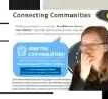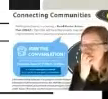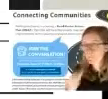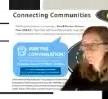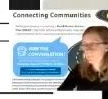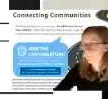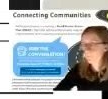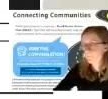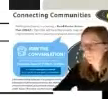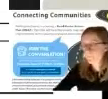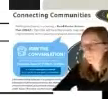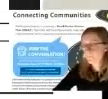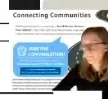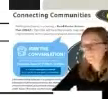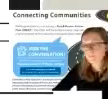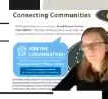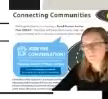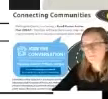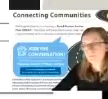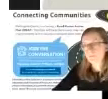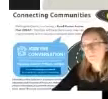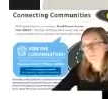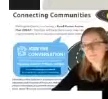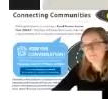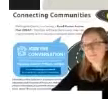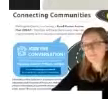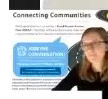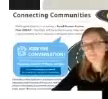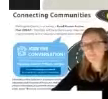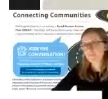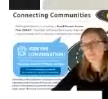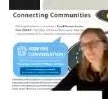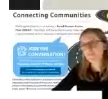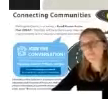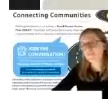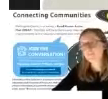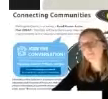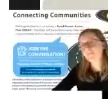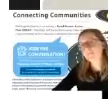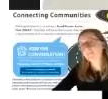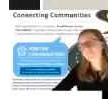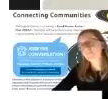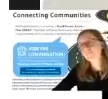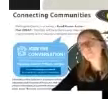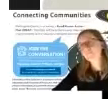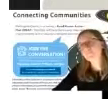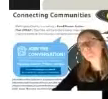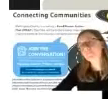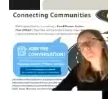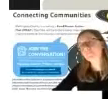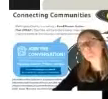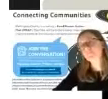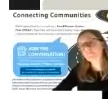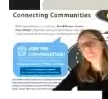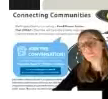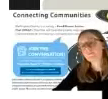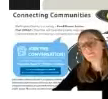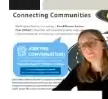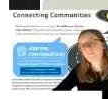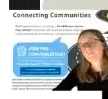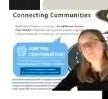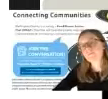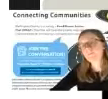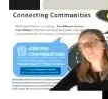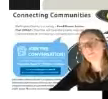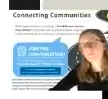So move forward, next slide please. So the preliminary alternative solution being presented is expand the